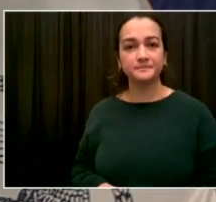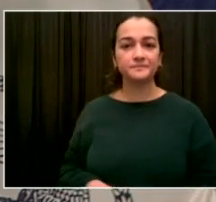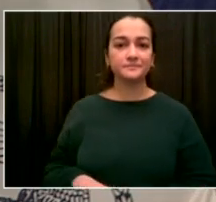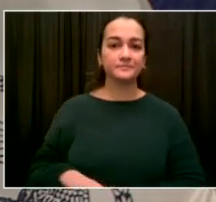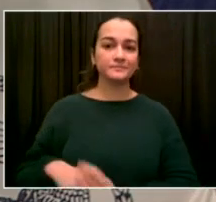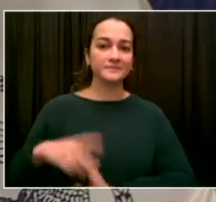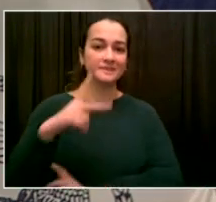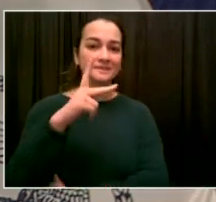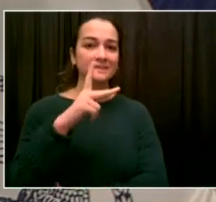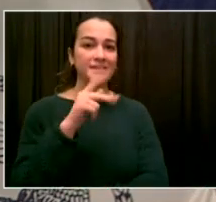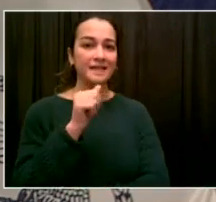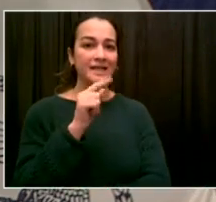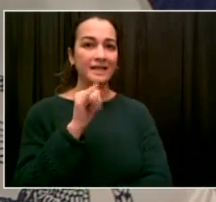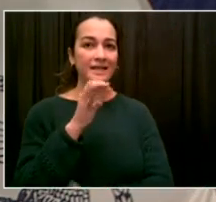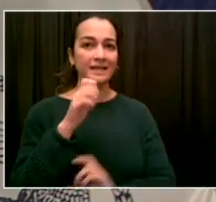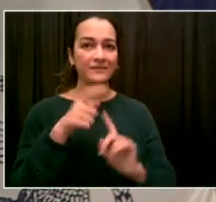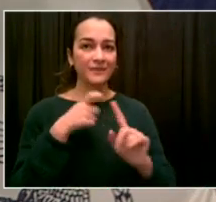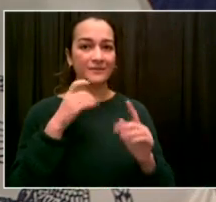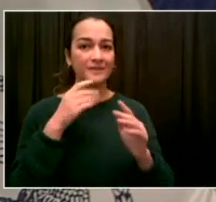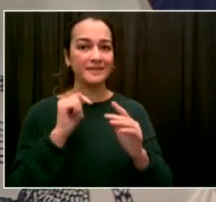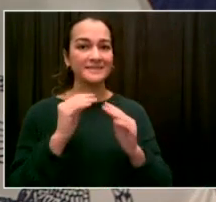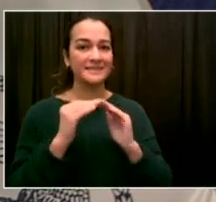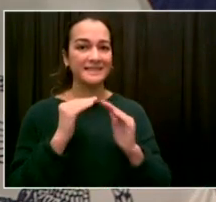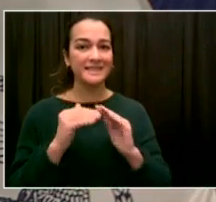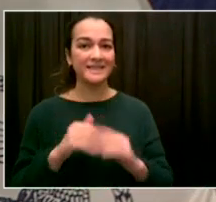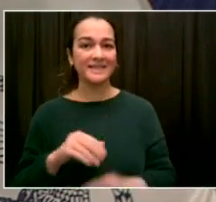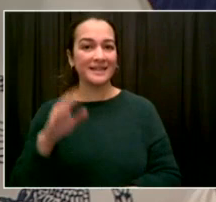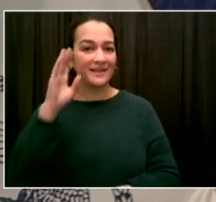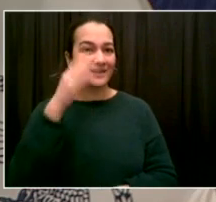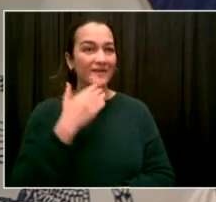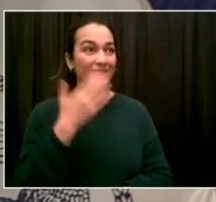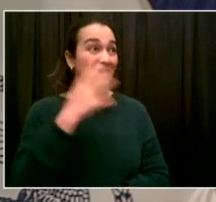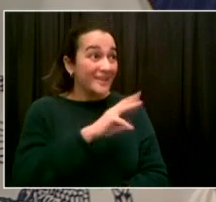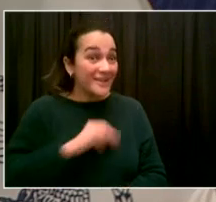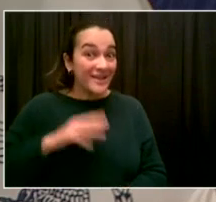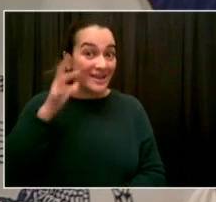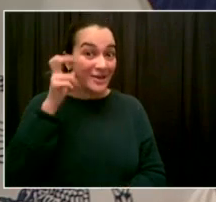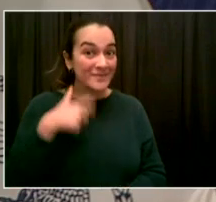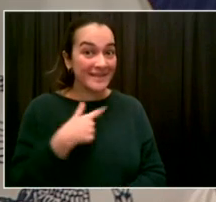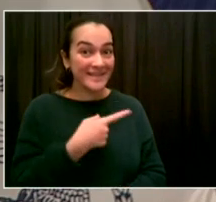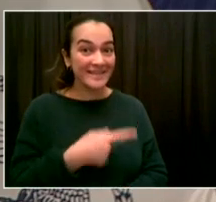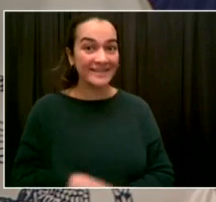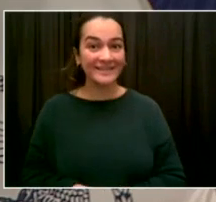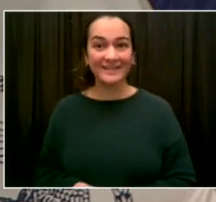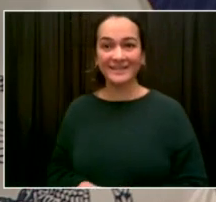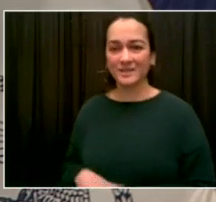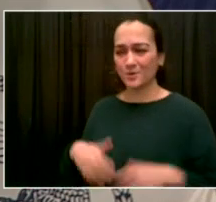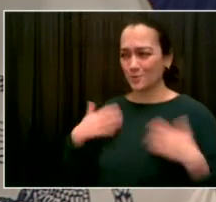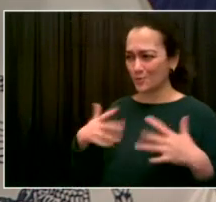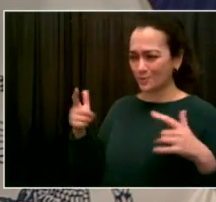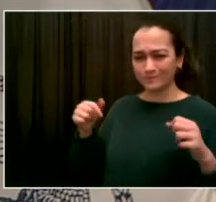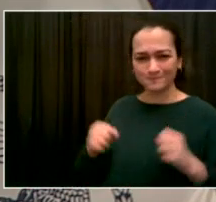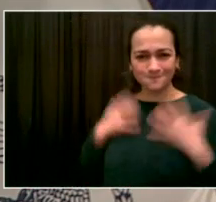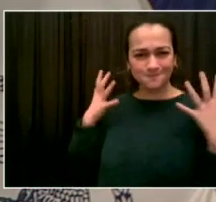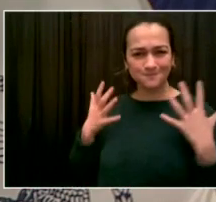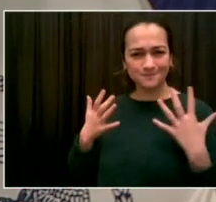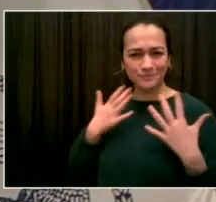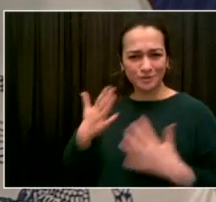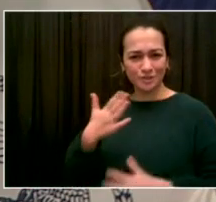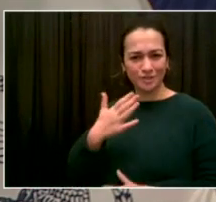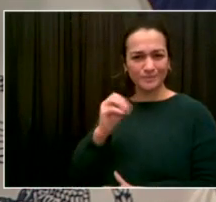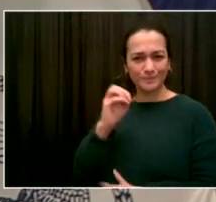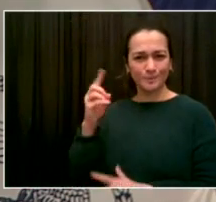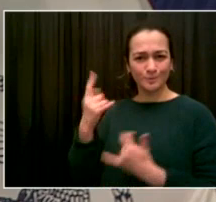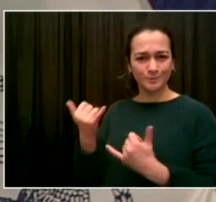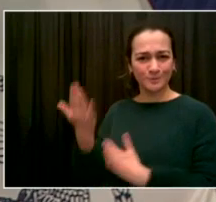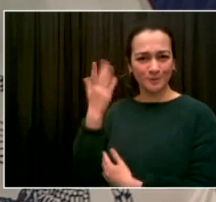sound energized today. How are you? I'm just trying, brother. I'm trying to stay up. I'm trying to stay positive.